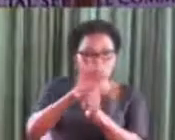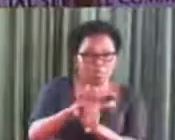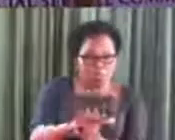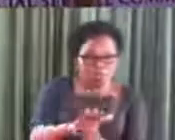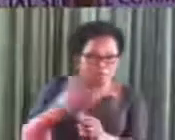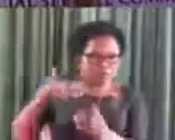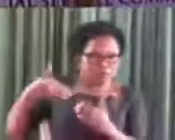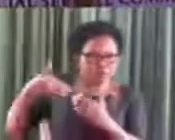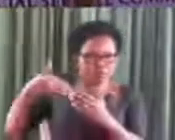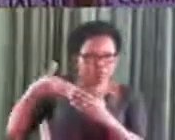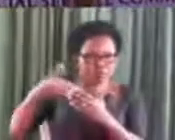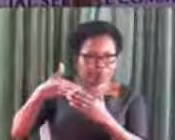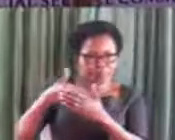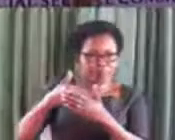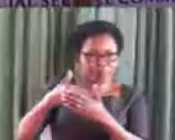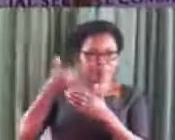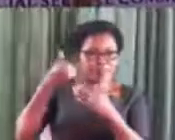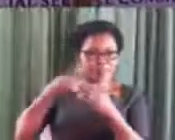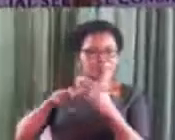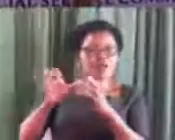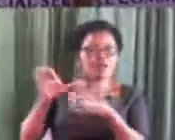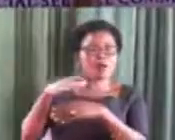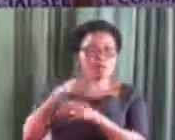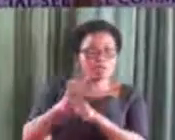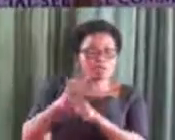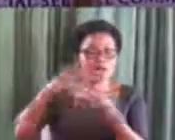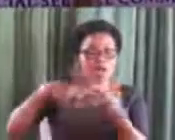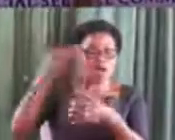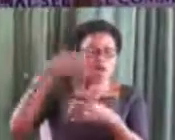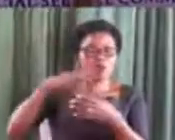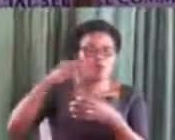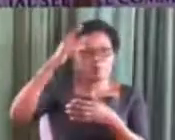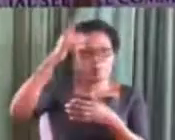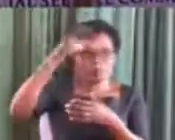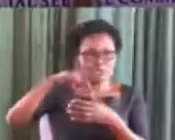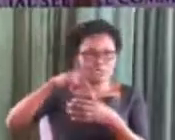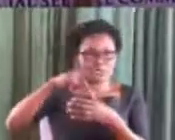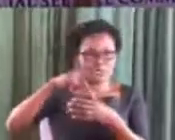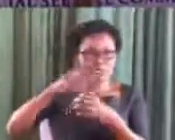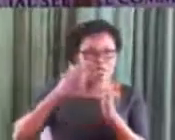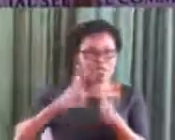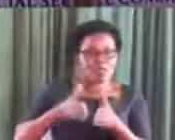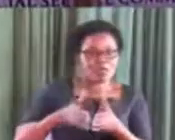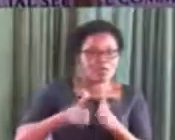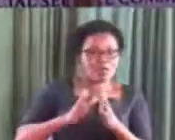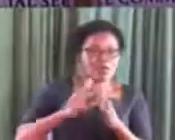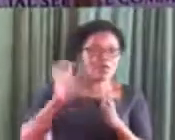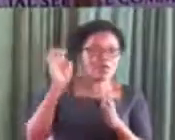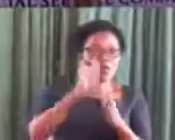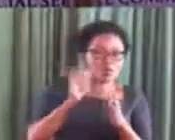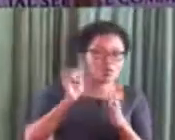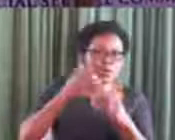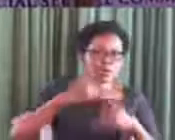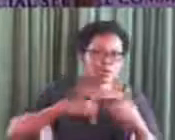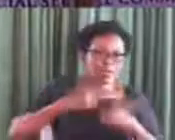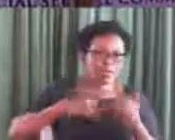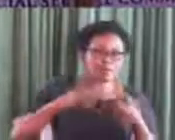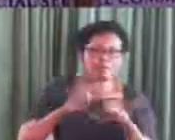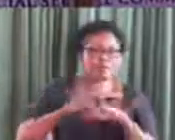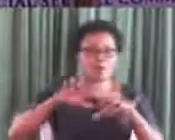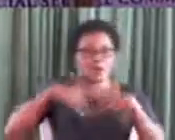discrimination out of policy, the way the European scientists and Kenyan scientists were